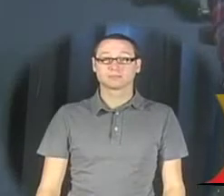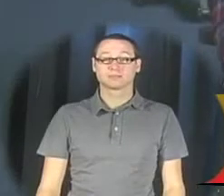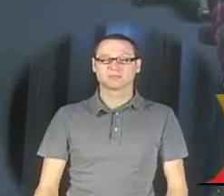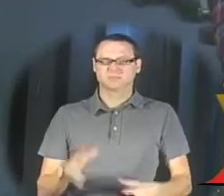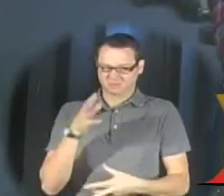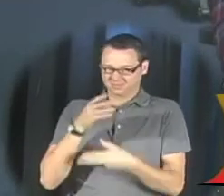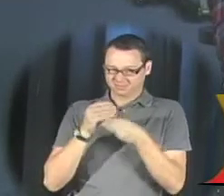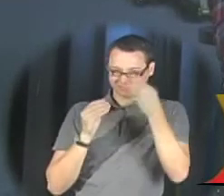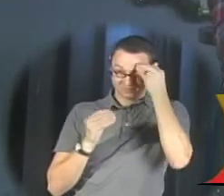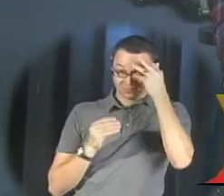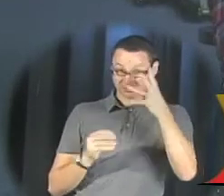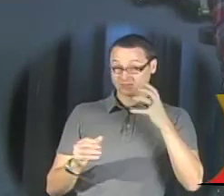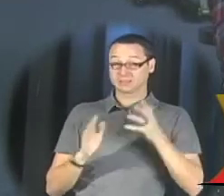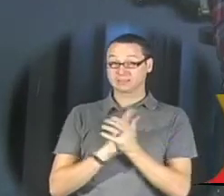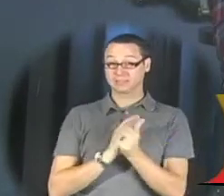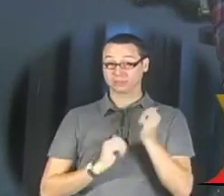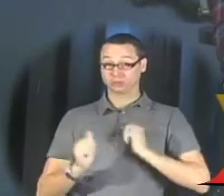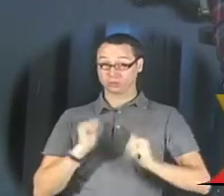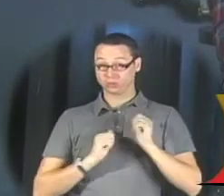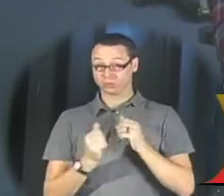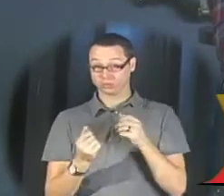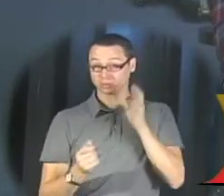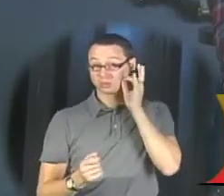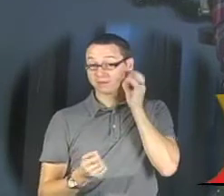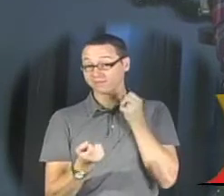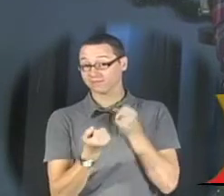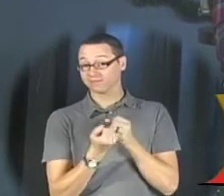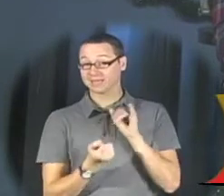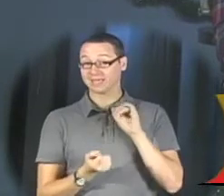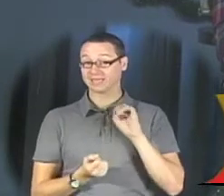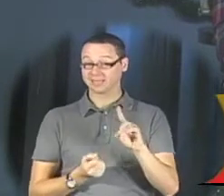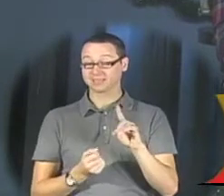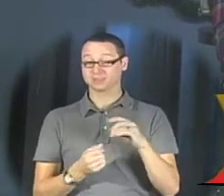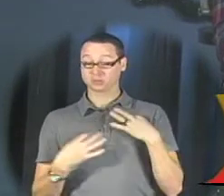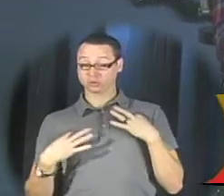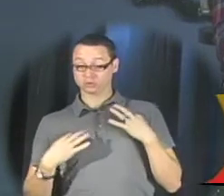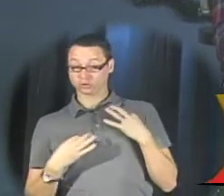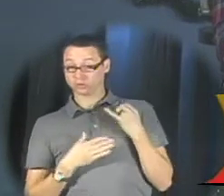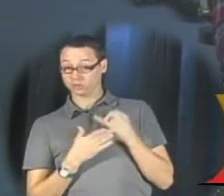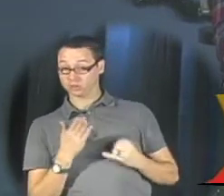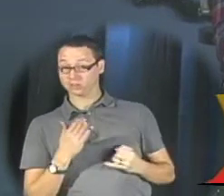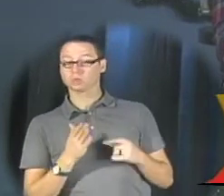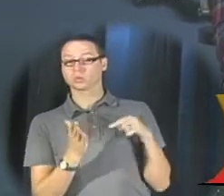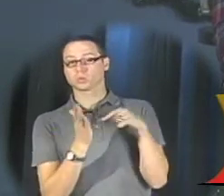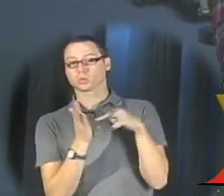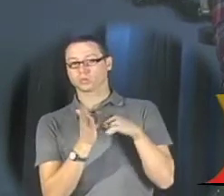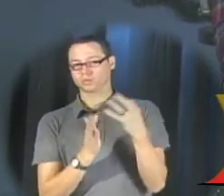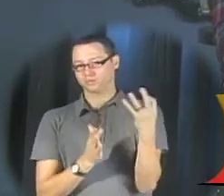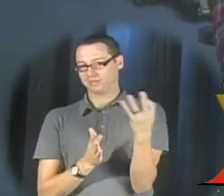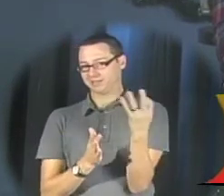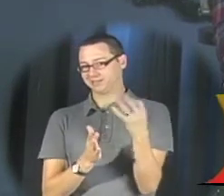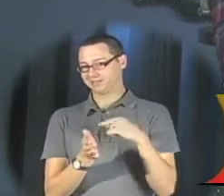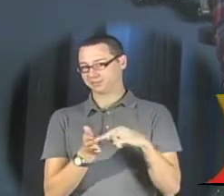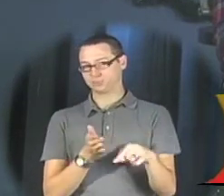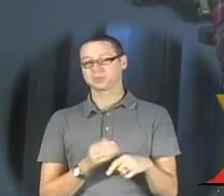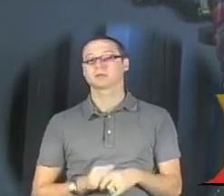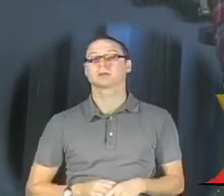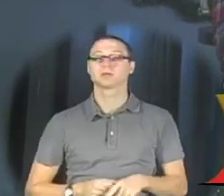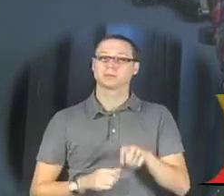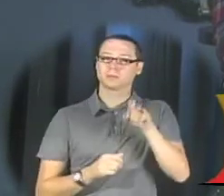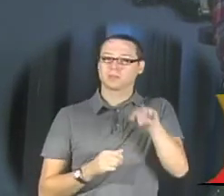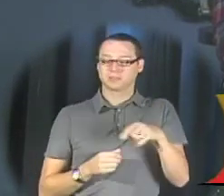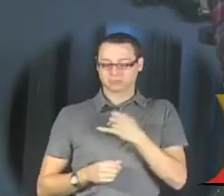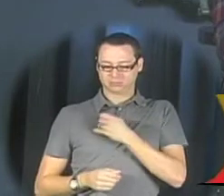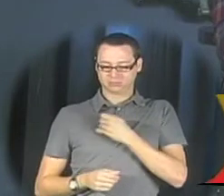Additionally, the designs for our Brave A t-shirt competition are due Friday, December 14th. The design must include Brave A 28.